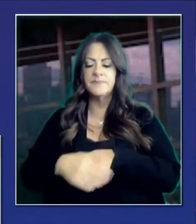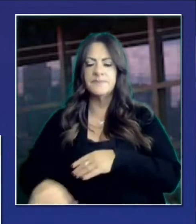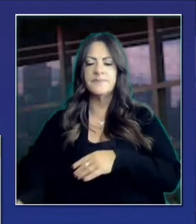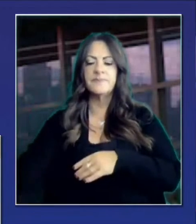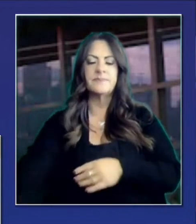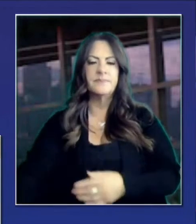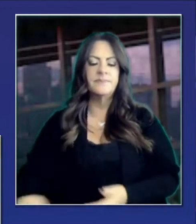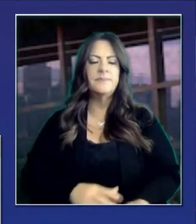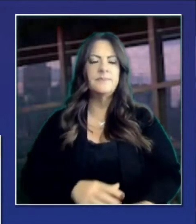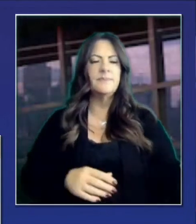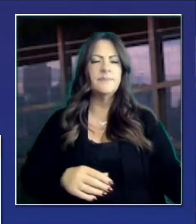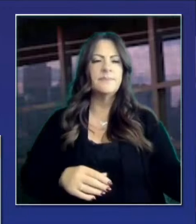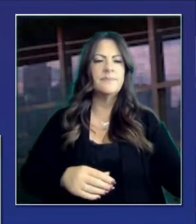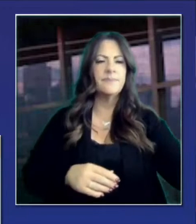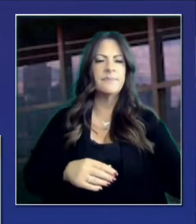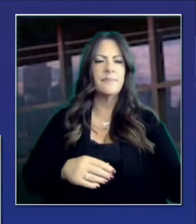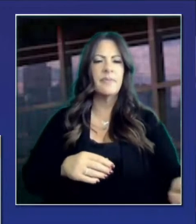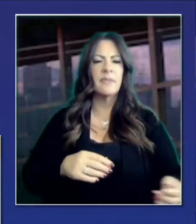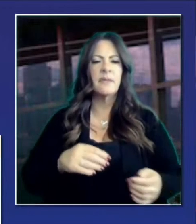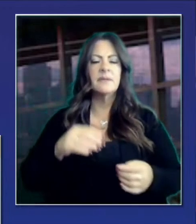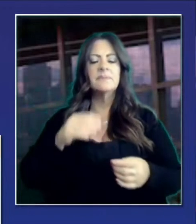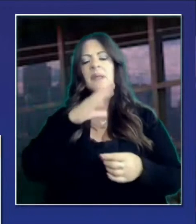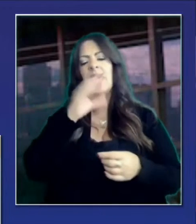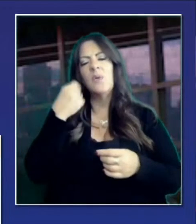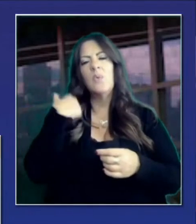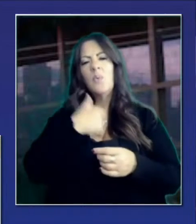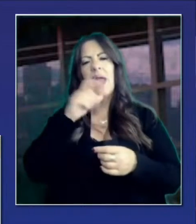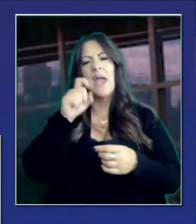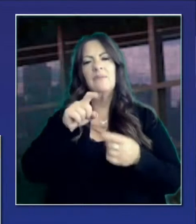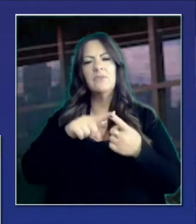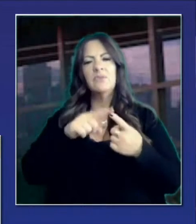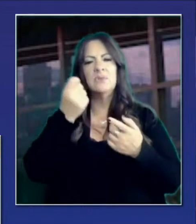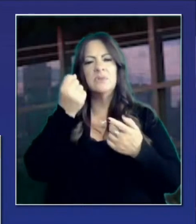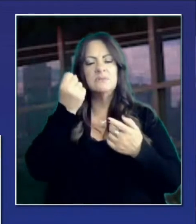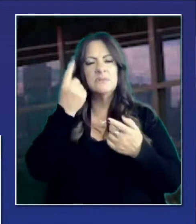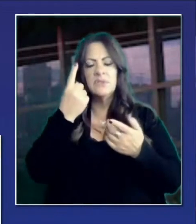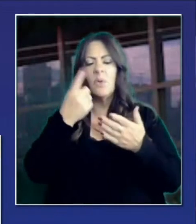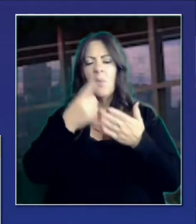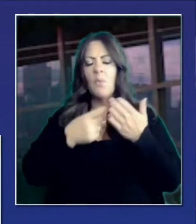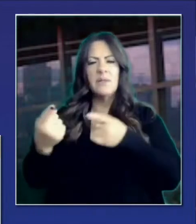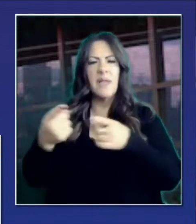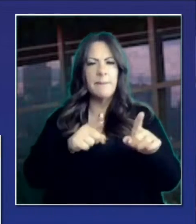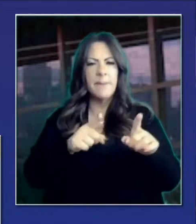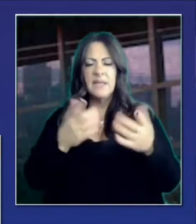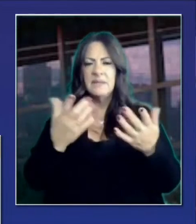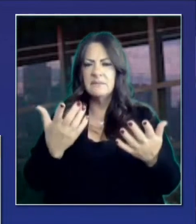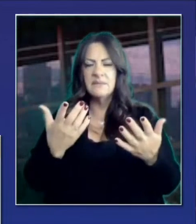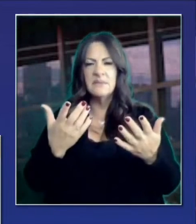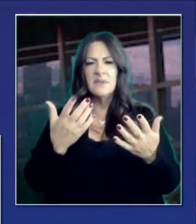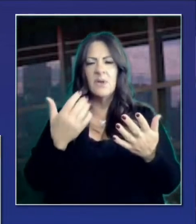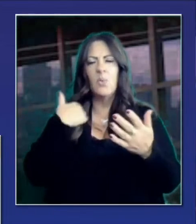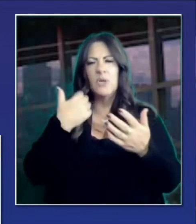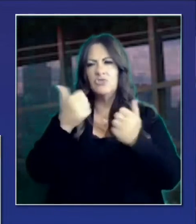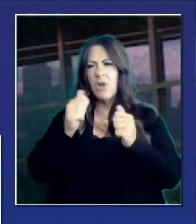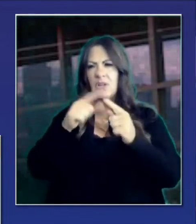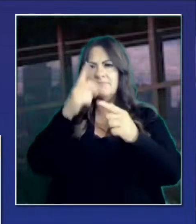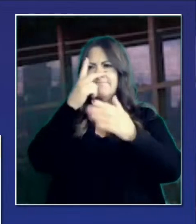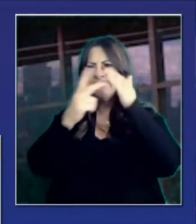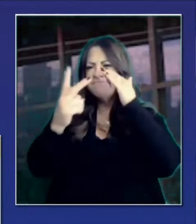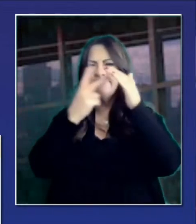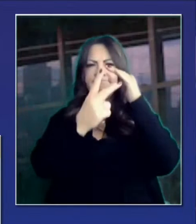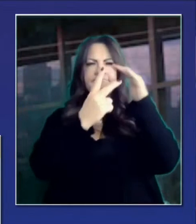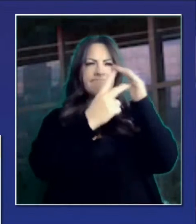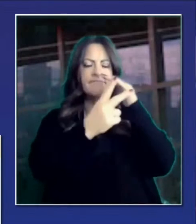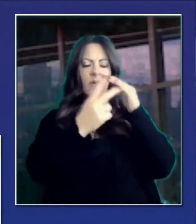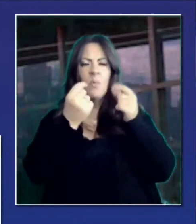sort of situation that we have to try to understand. So I know we always want to try to sort of forecast where we're going.